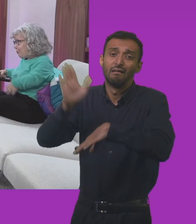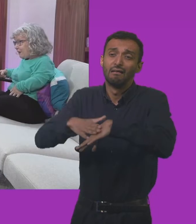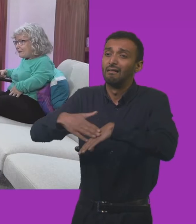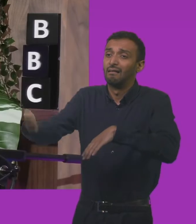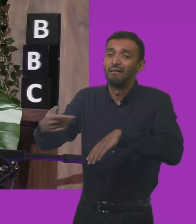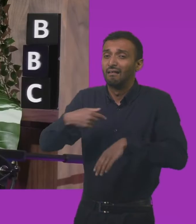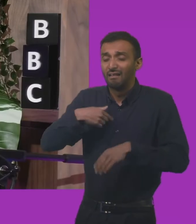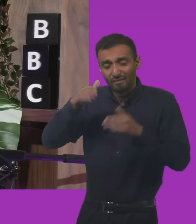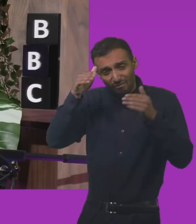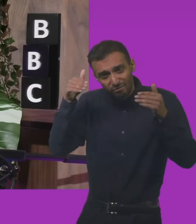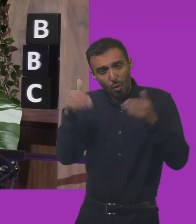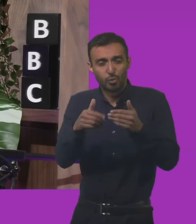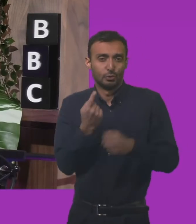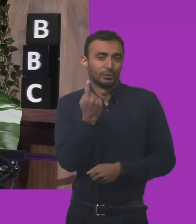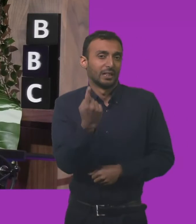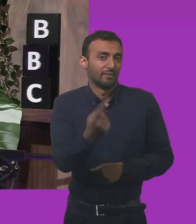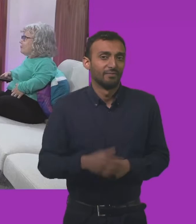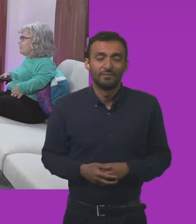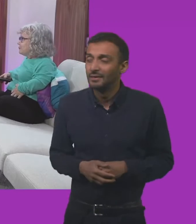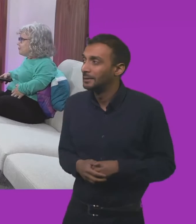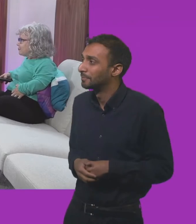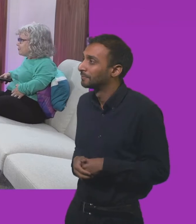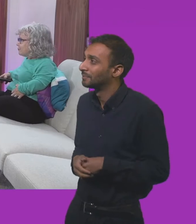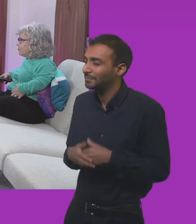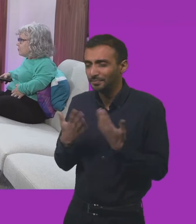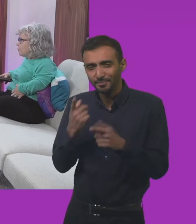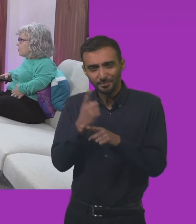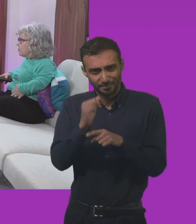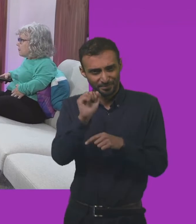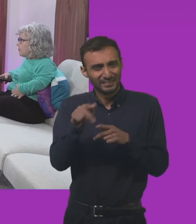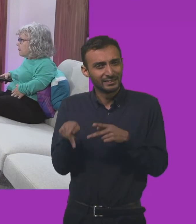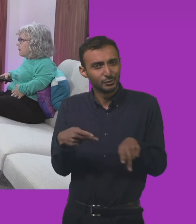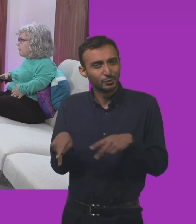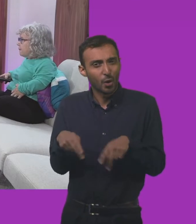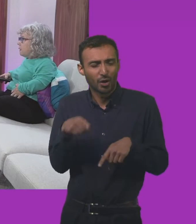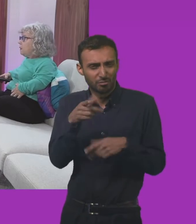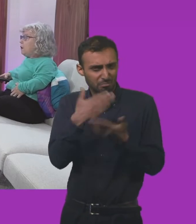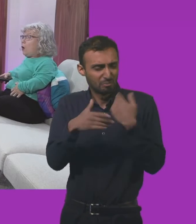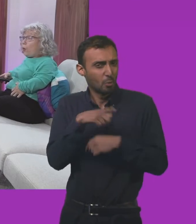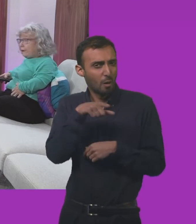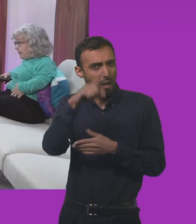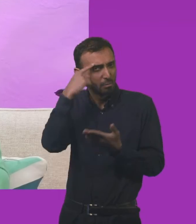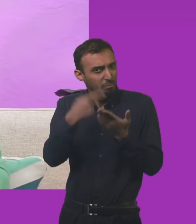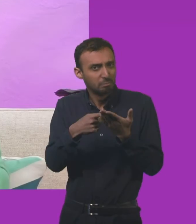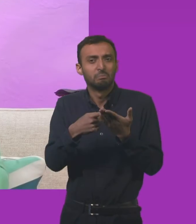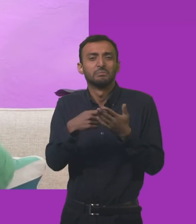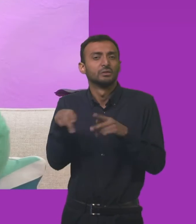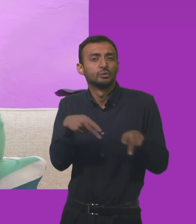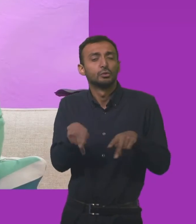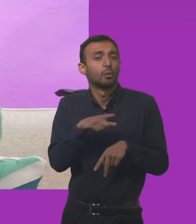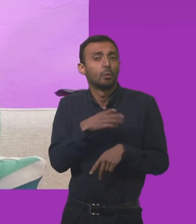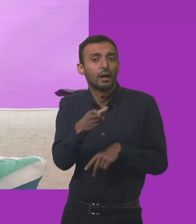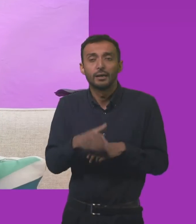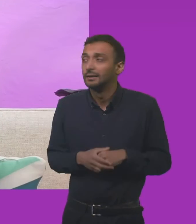be your best. Shall we talk about your TikTok experience? Why did you decide to go on TikTok in the first place? Well, like many people,